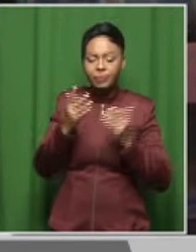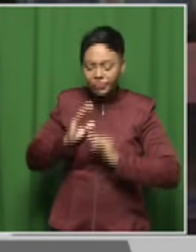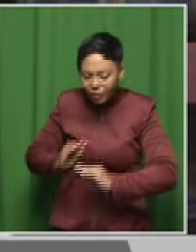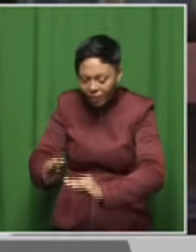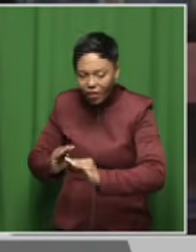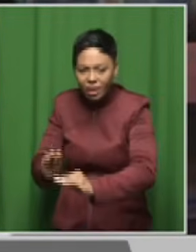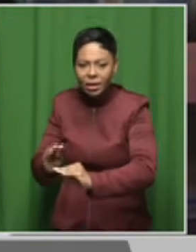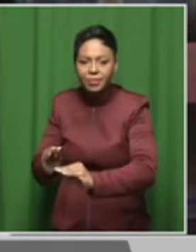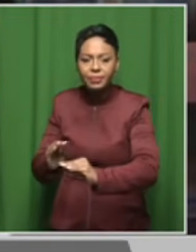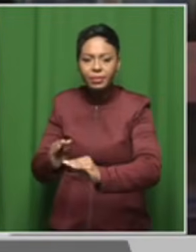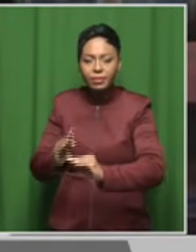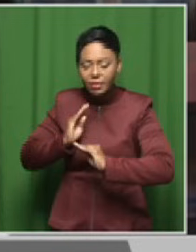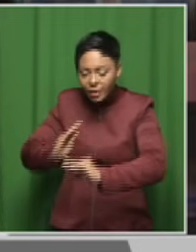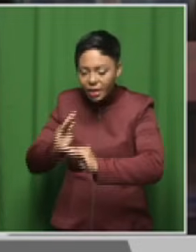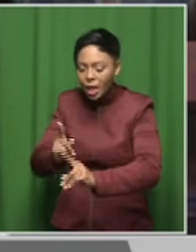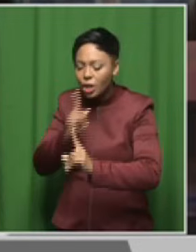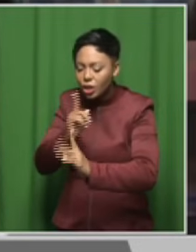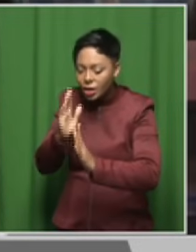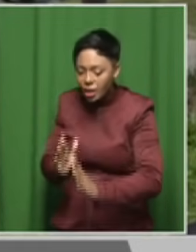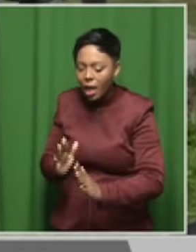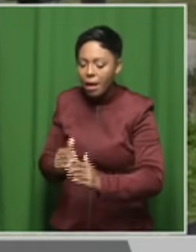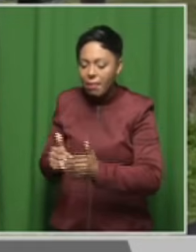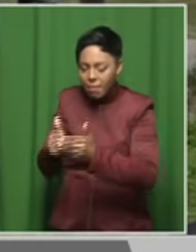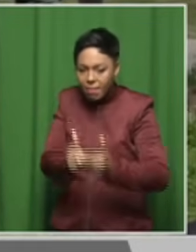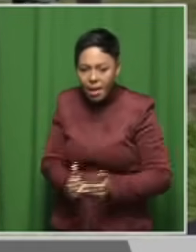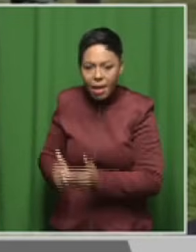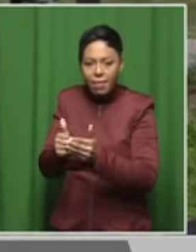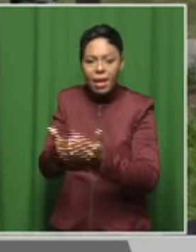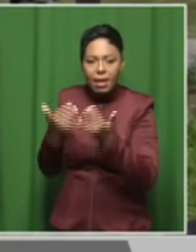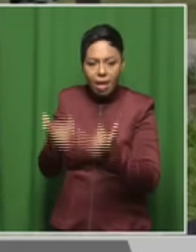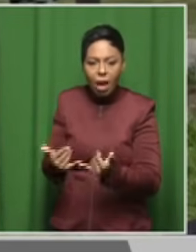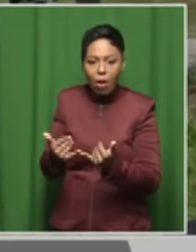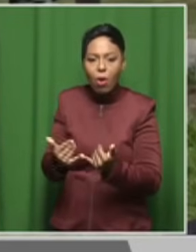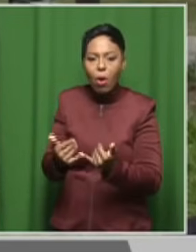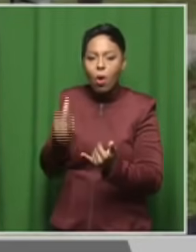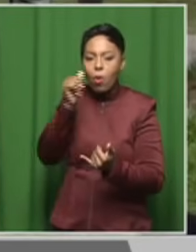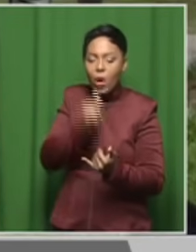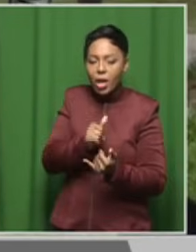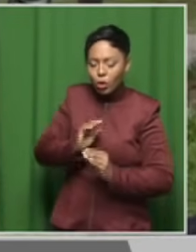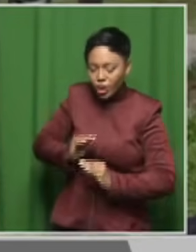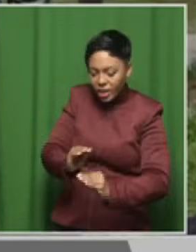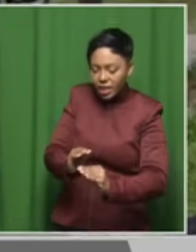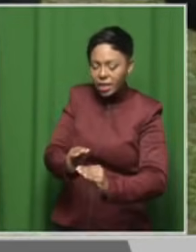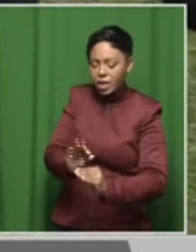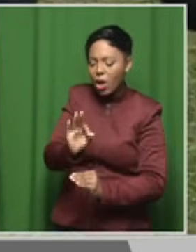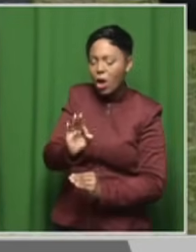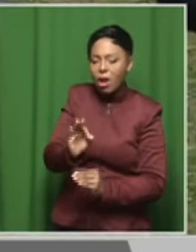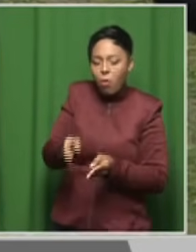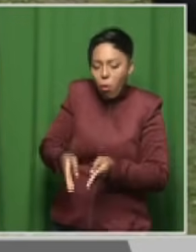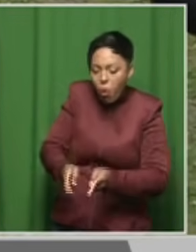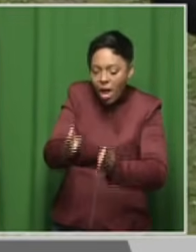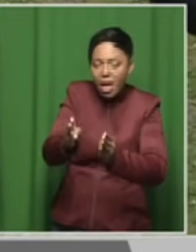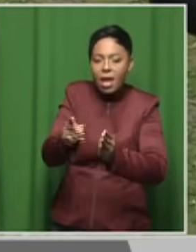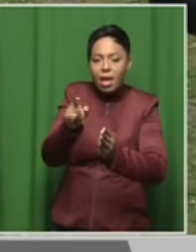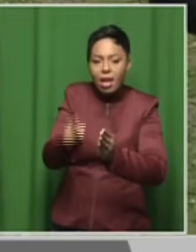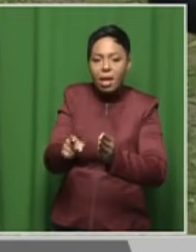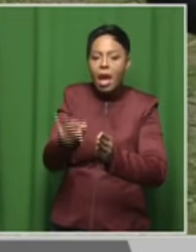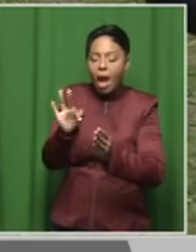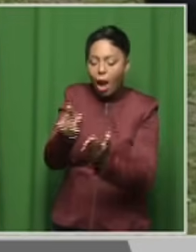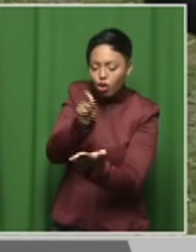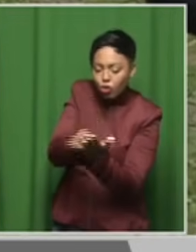those teachers which is the correct font to use when you are teaching little children how to